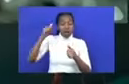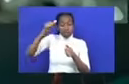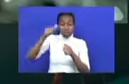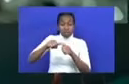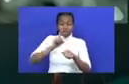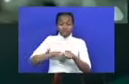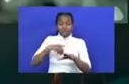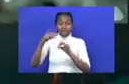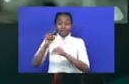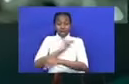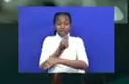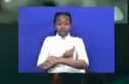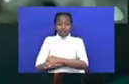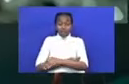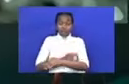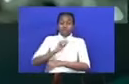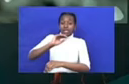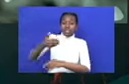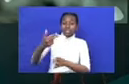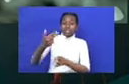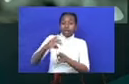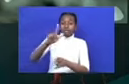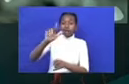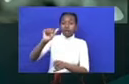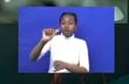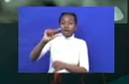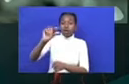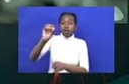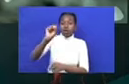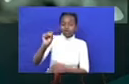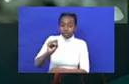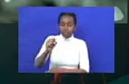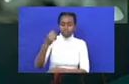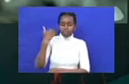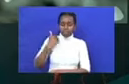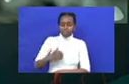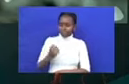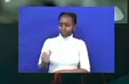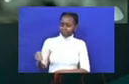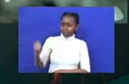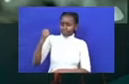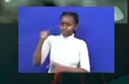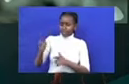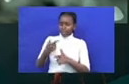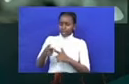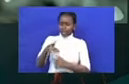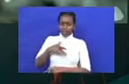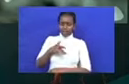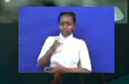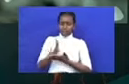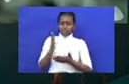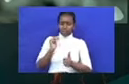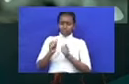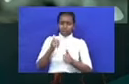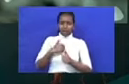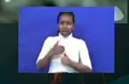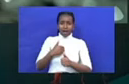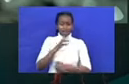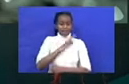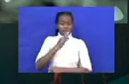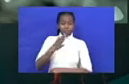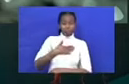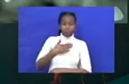woke me up, and something began to just be so stirred up in my spirit. Because we just can't use the